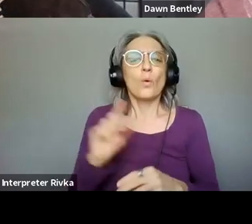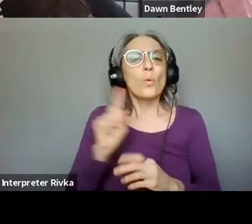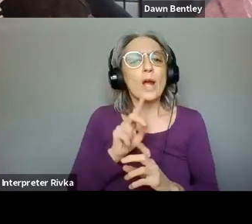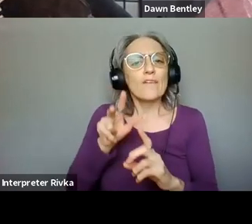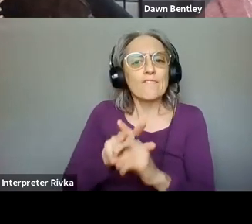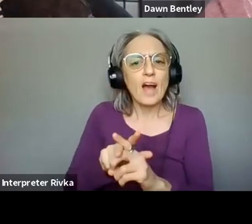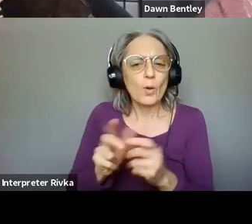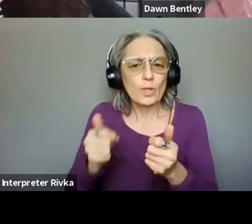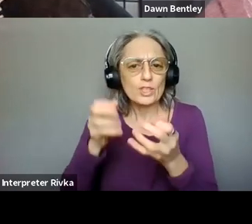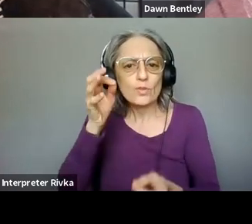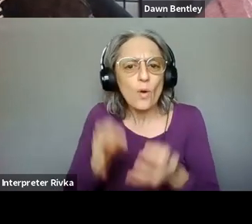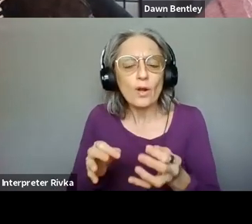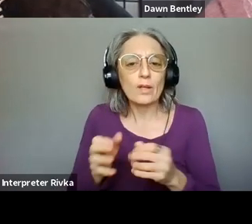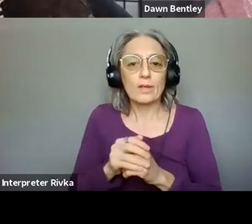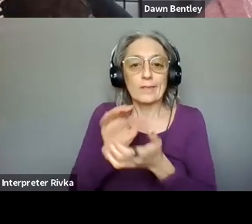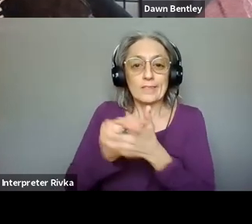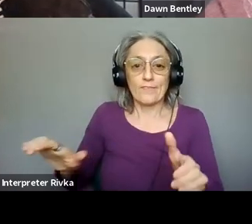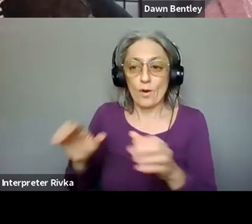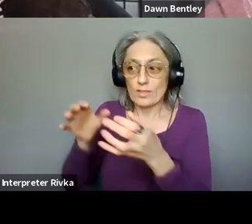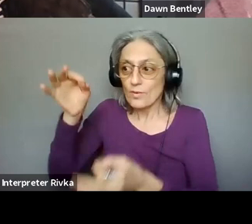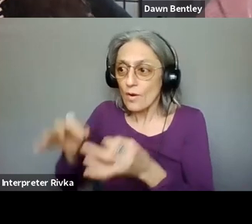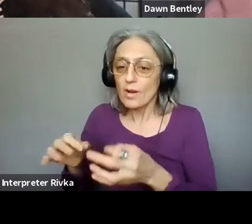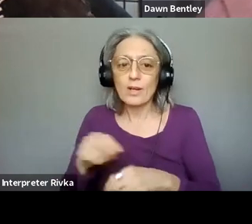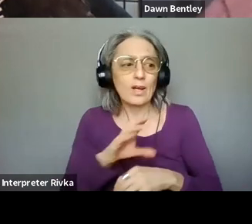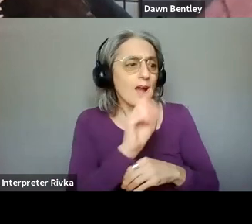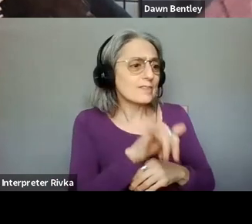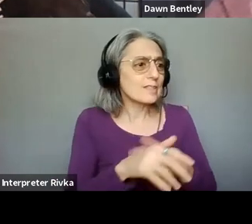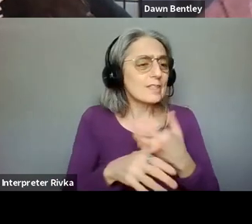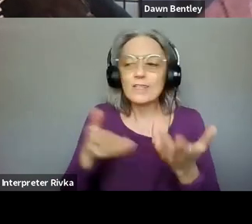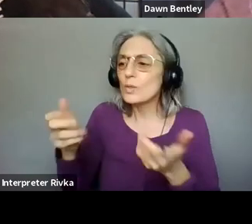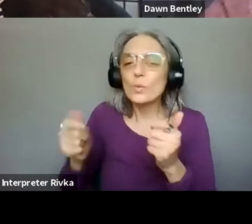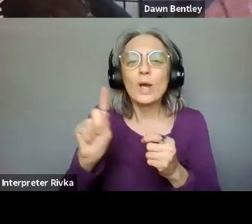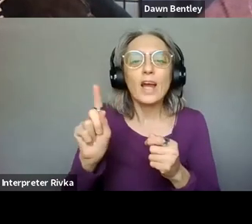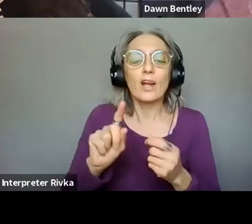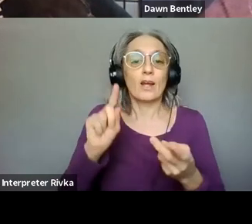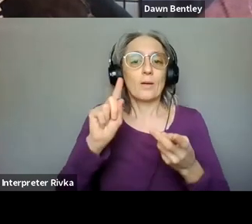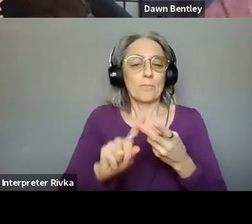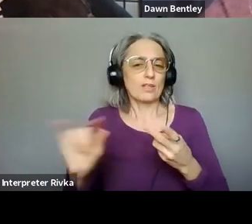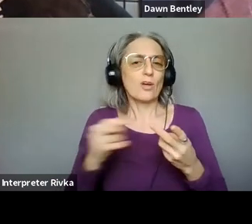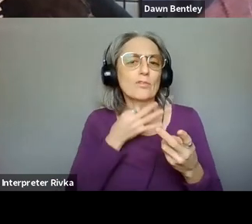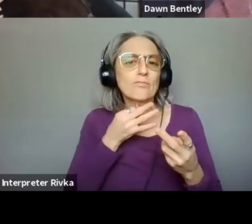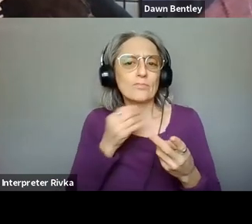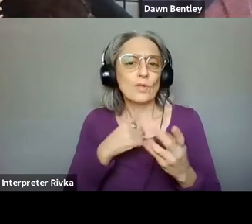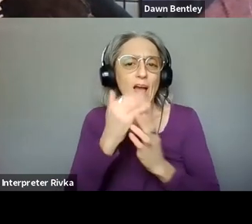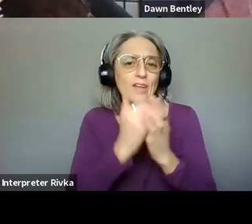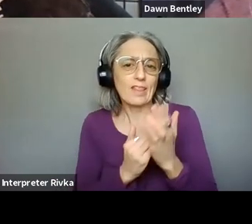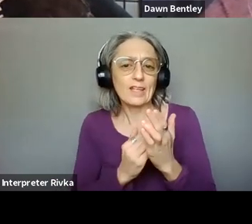custody case is? So which court does it get filed in? And then also, is there a list of attorney recommendations